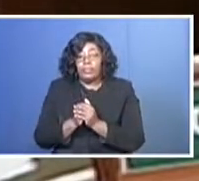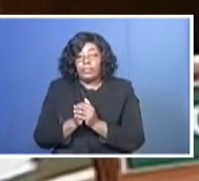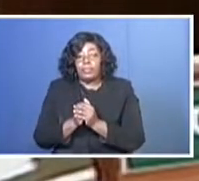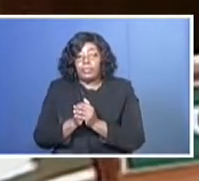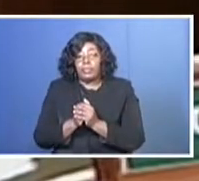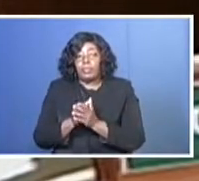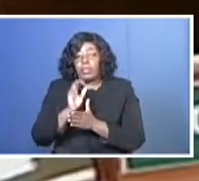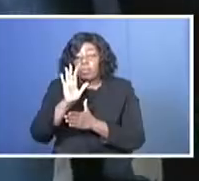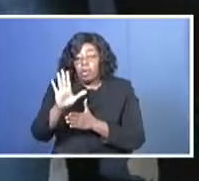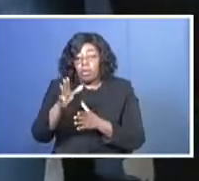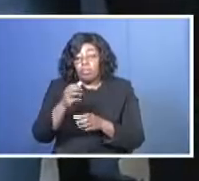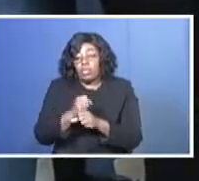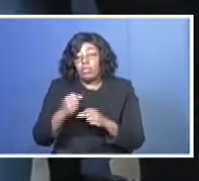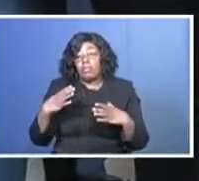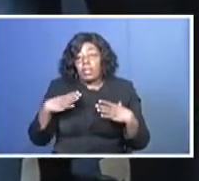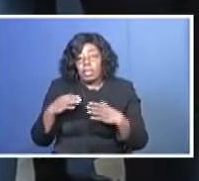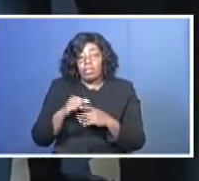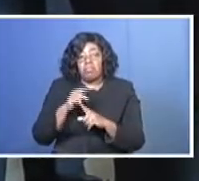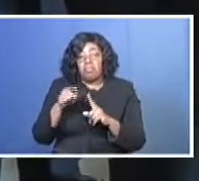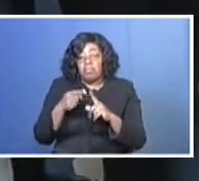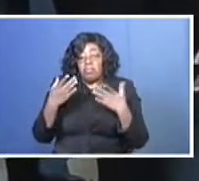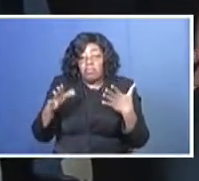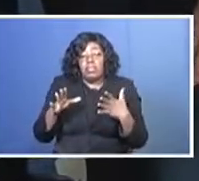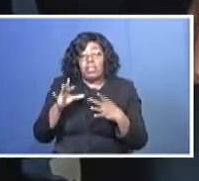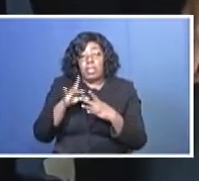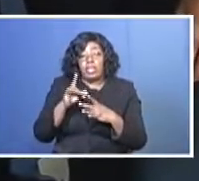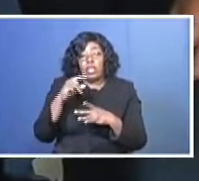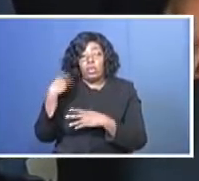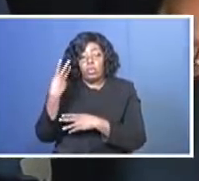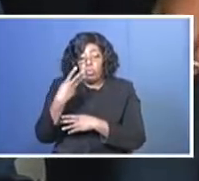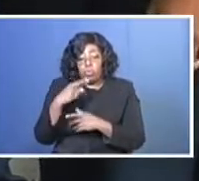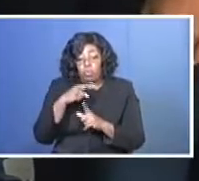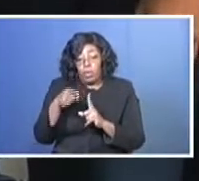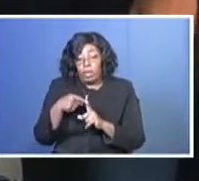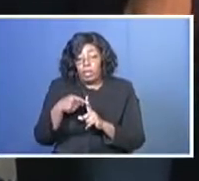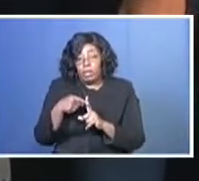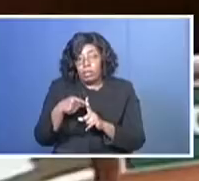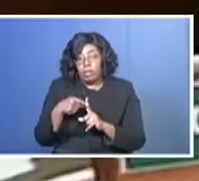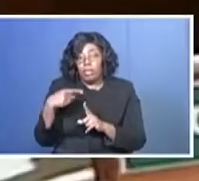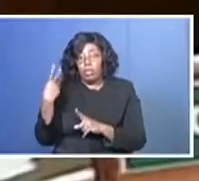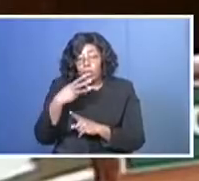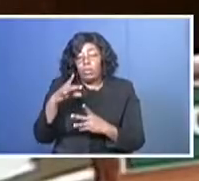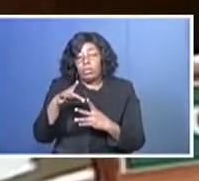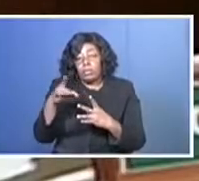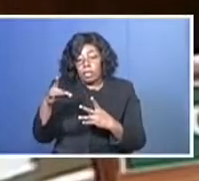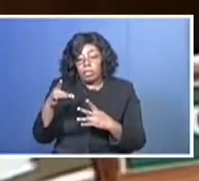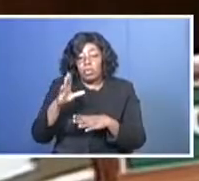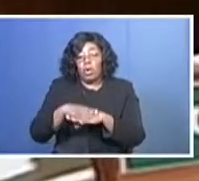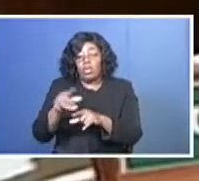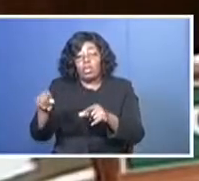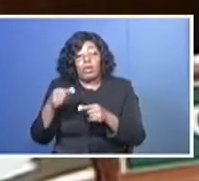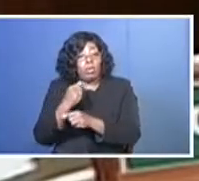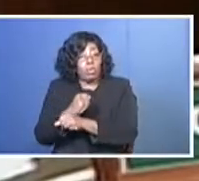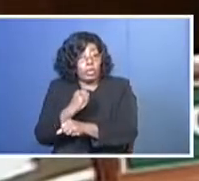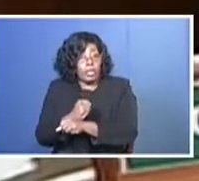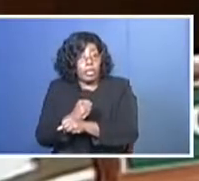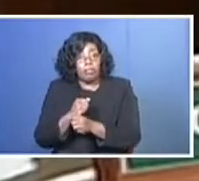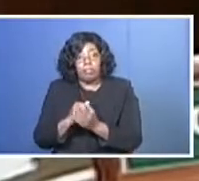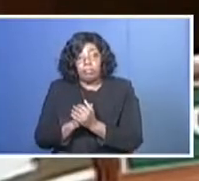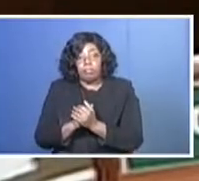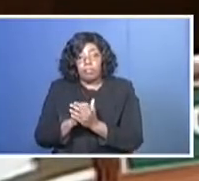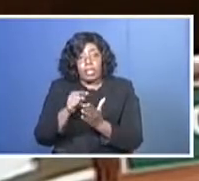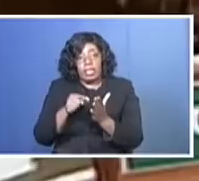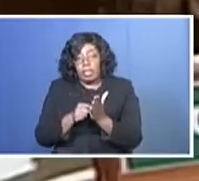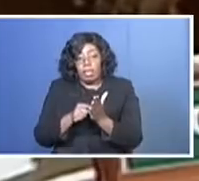You all took vacation. Once elected, we hit the ground running. There's not to be a